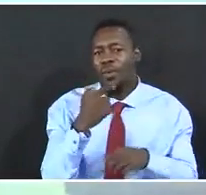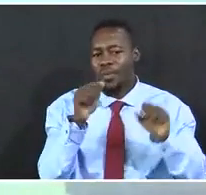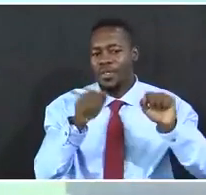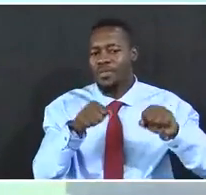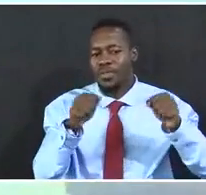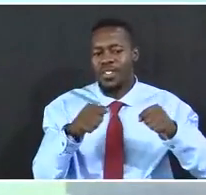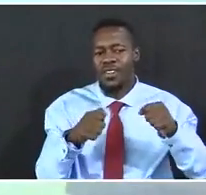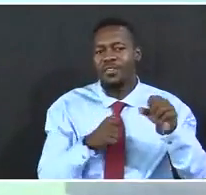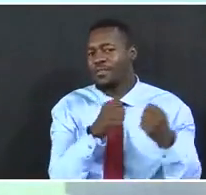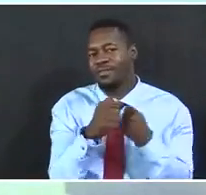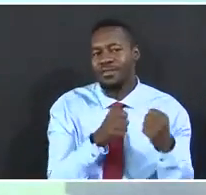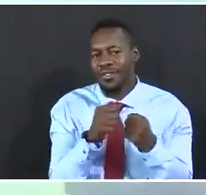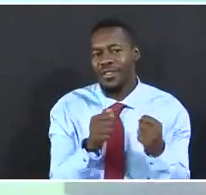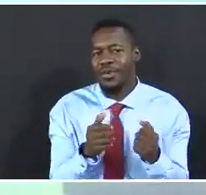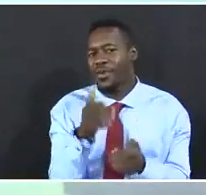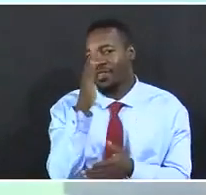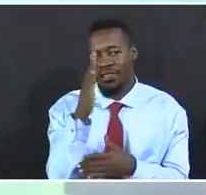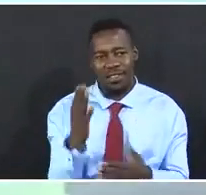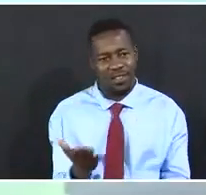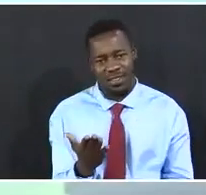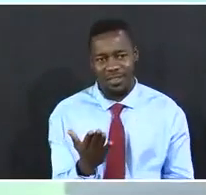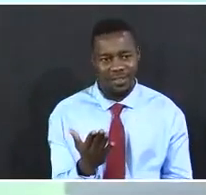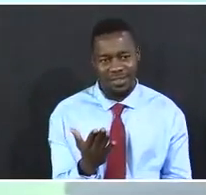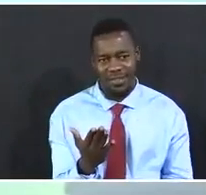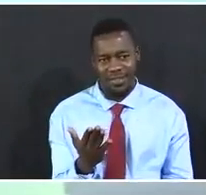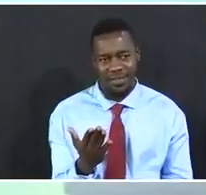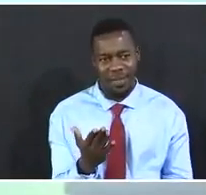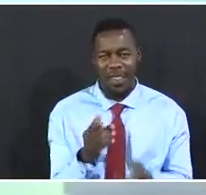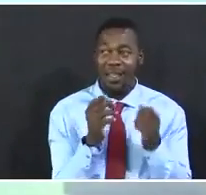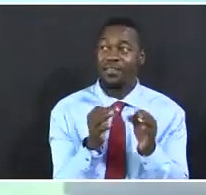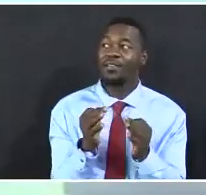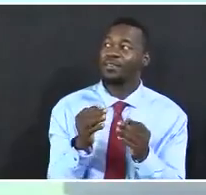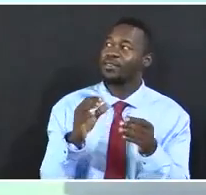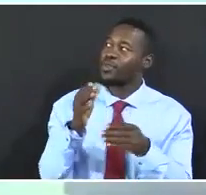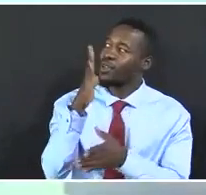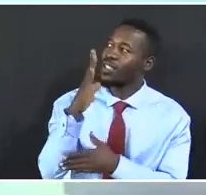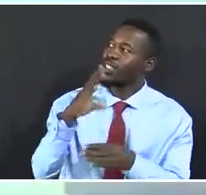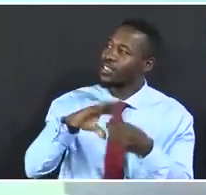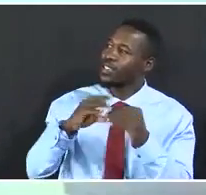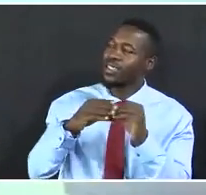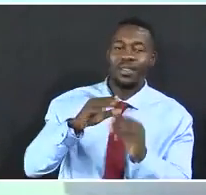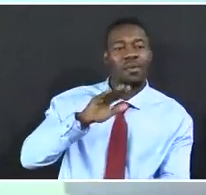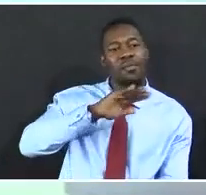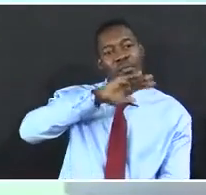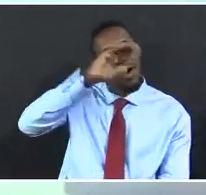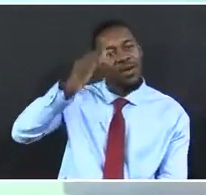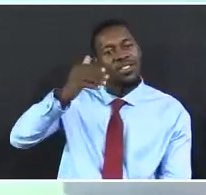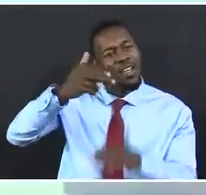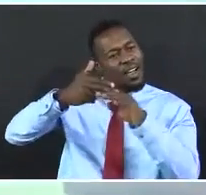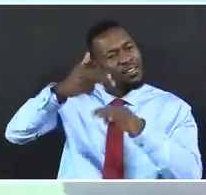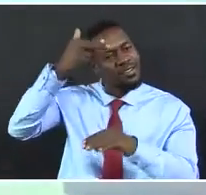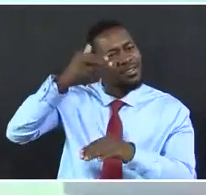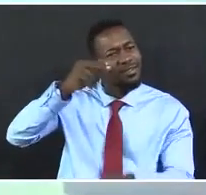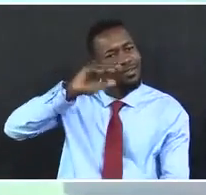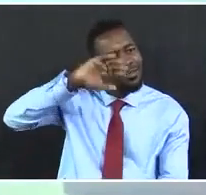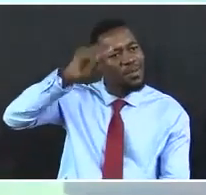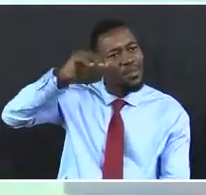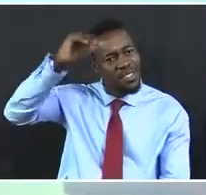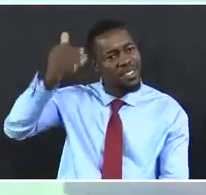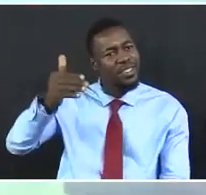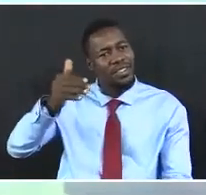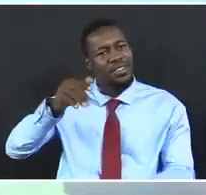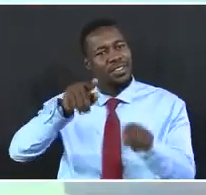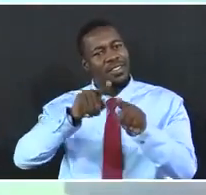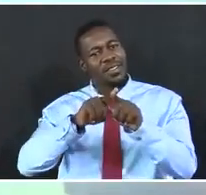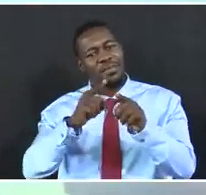we do have real and at times imaginary mountains or hills in the world, or